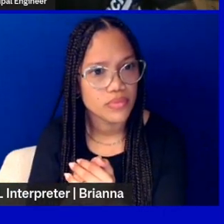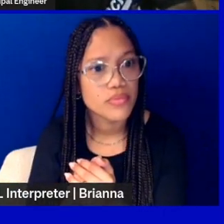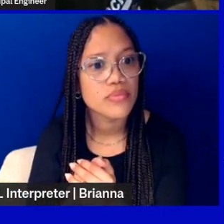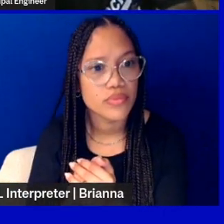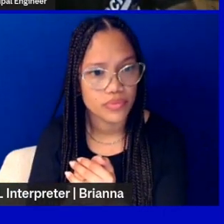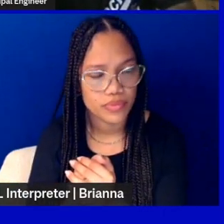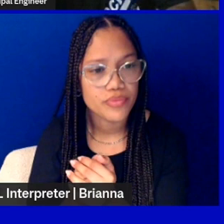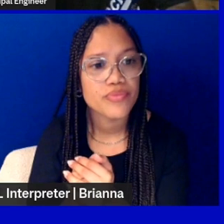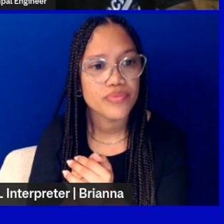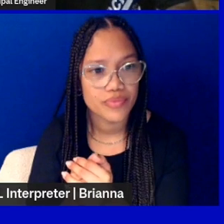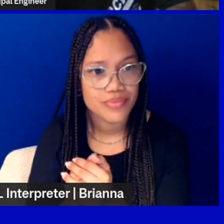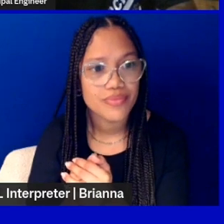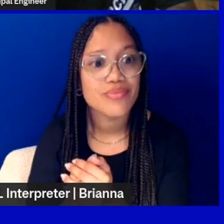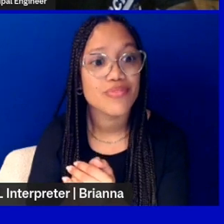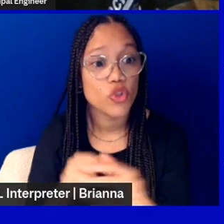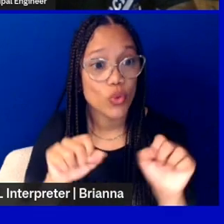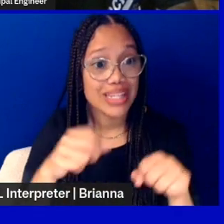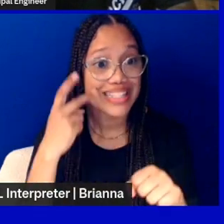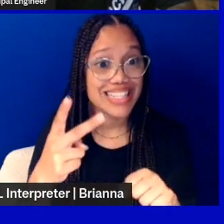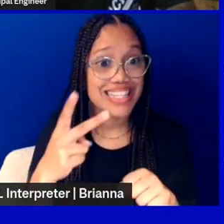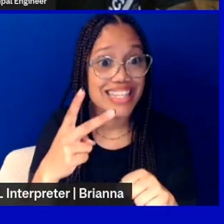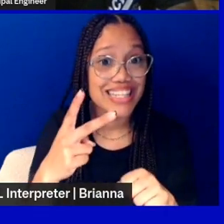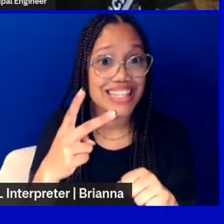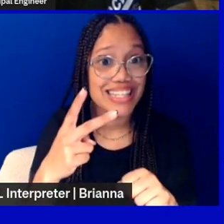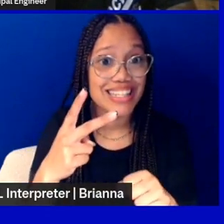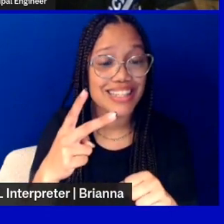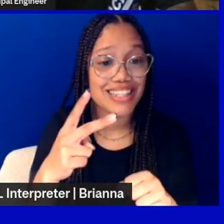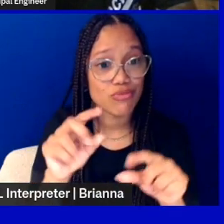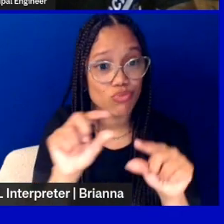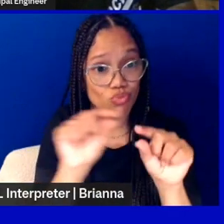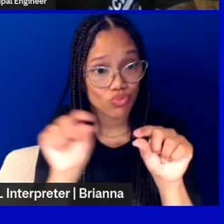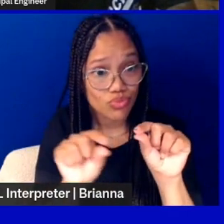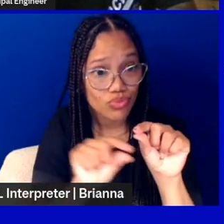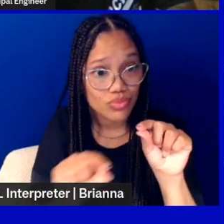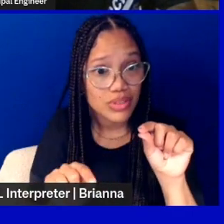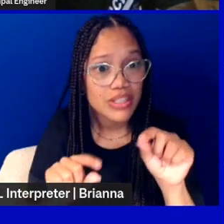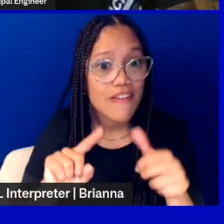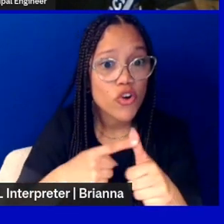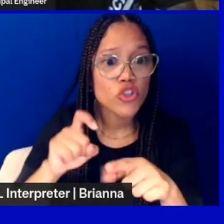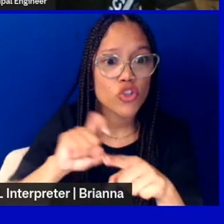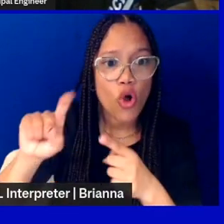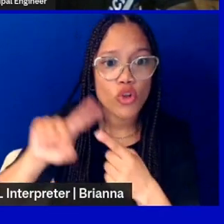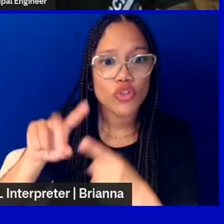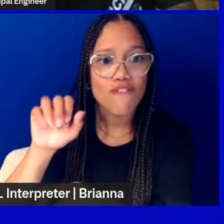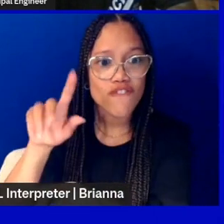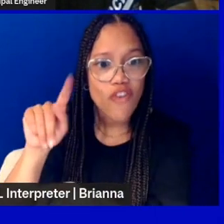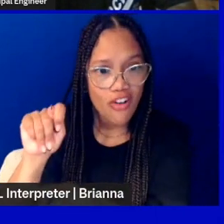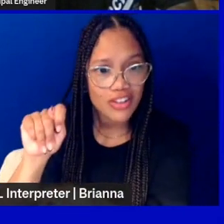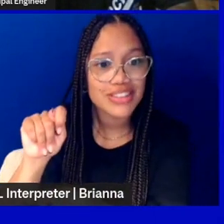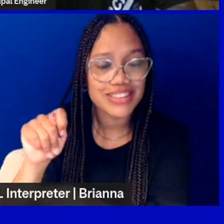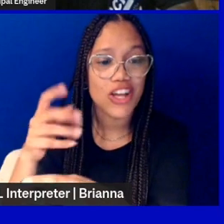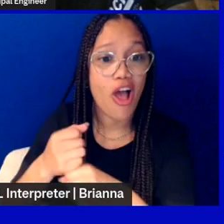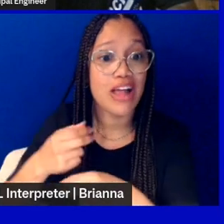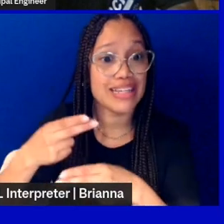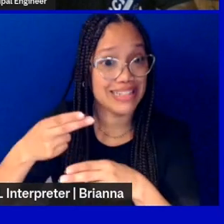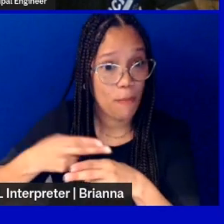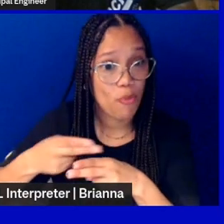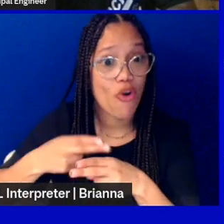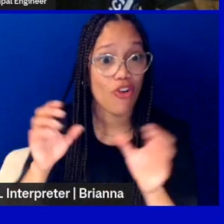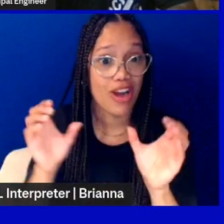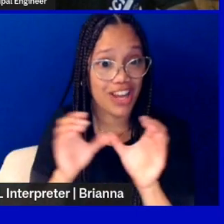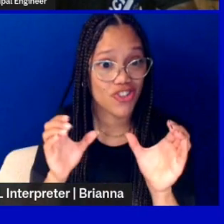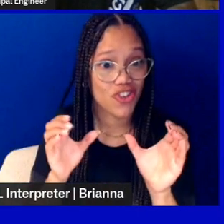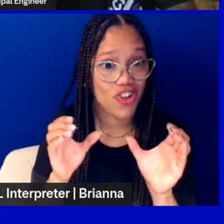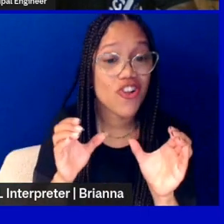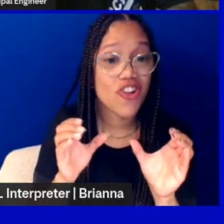Yes. So if you see the logs, so it has first made a call to the Vault. It has got the temporary credentials. It has created